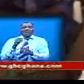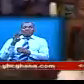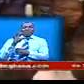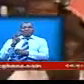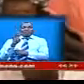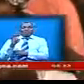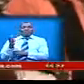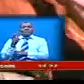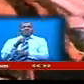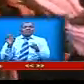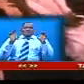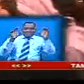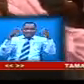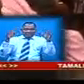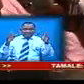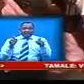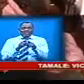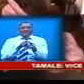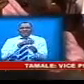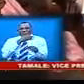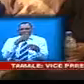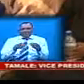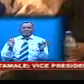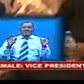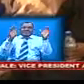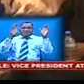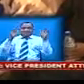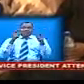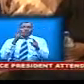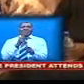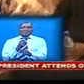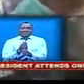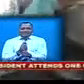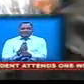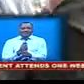40-day celebration, then a very final celebration